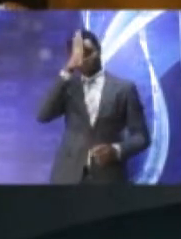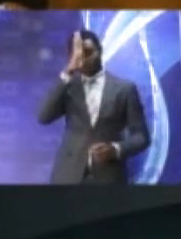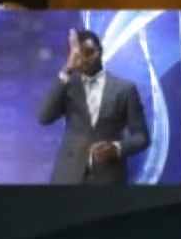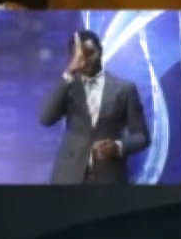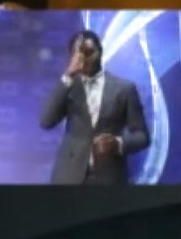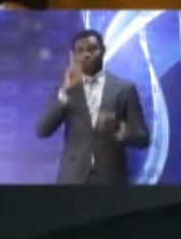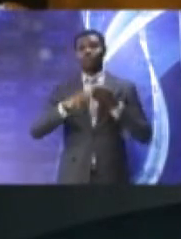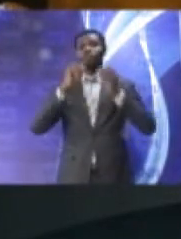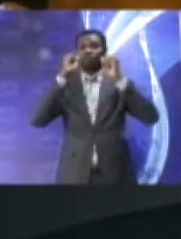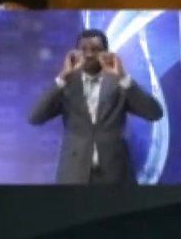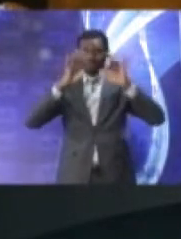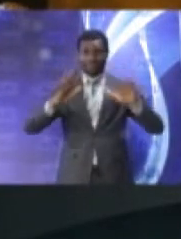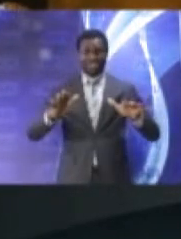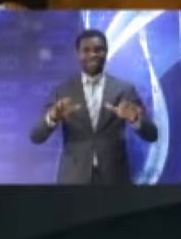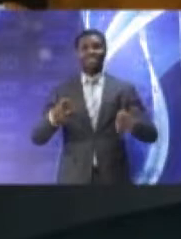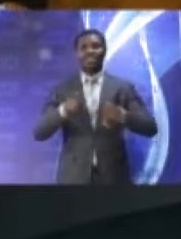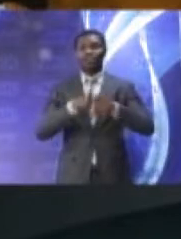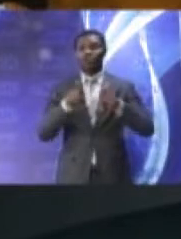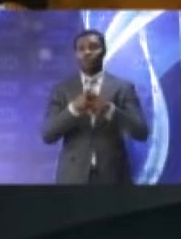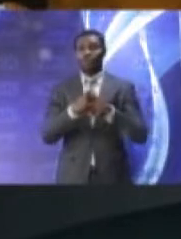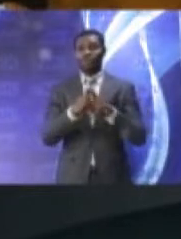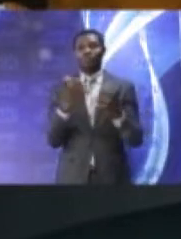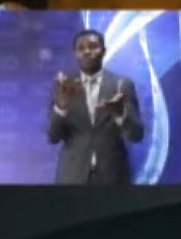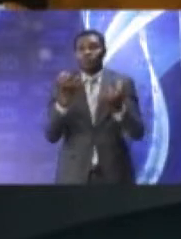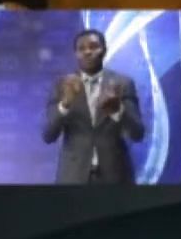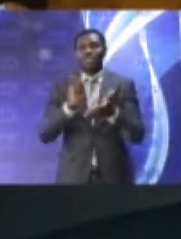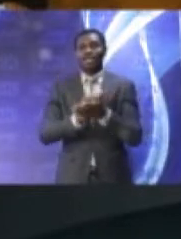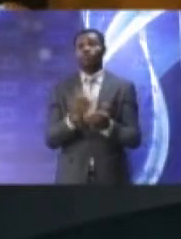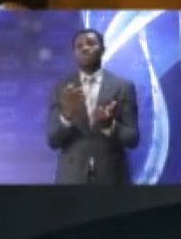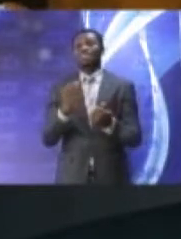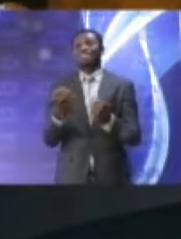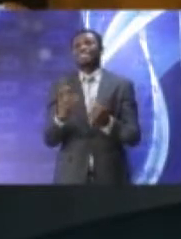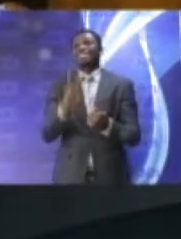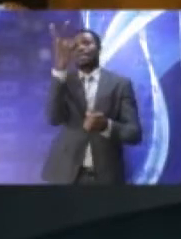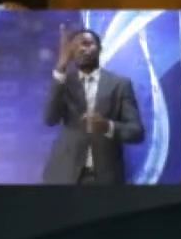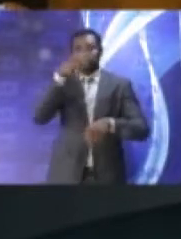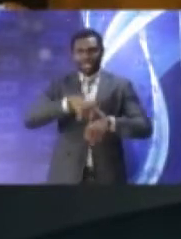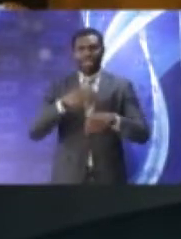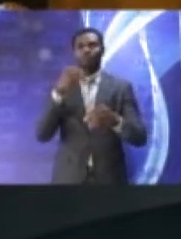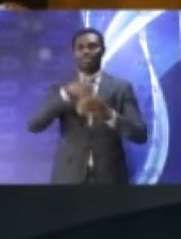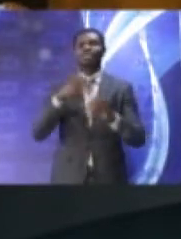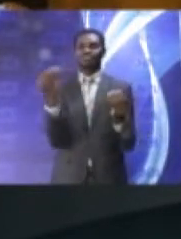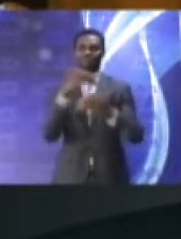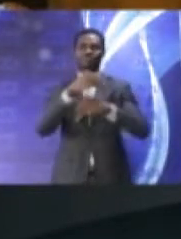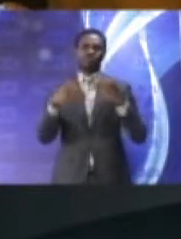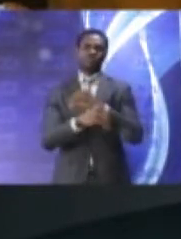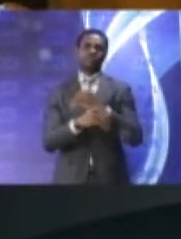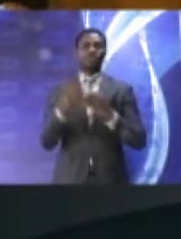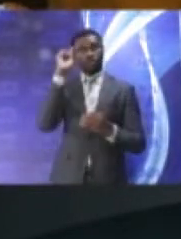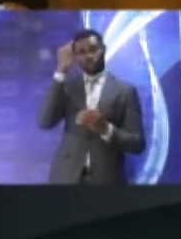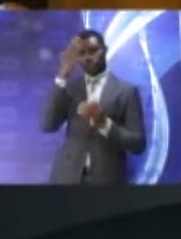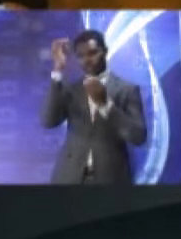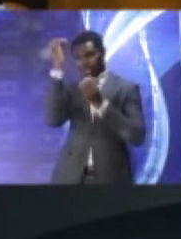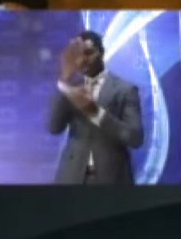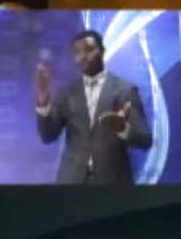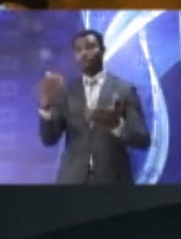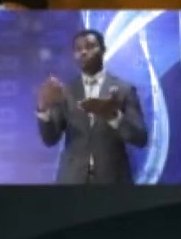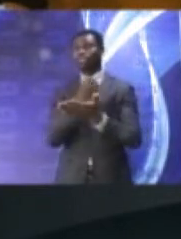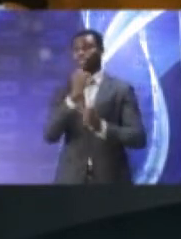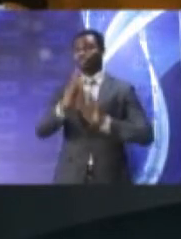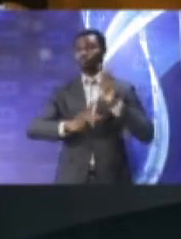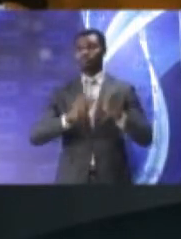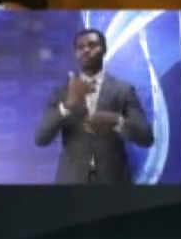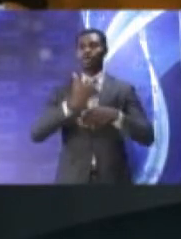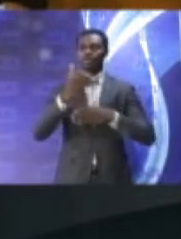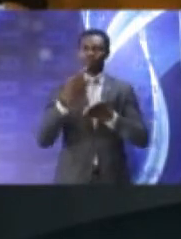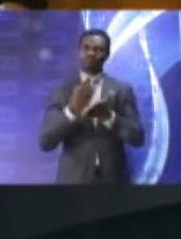he seeks the renewal of his mandate for his second term of office. The governor stated this while briefing newsmen after an audience